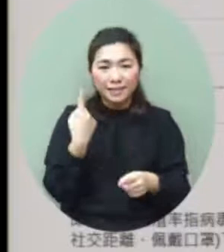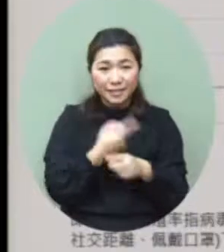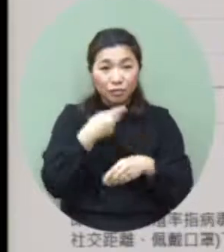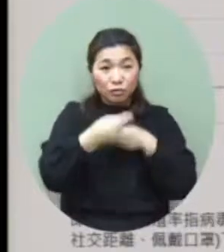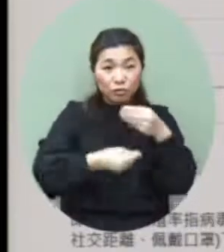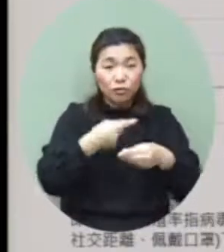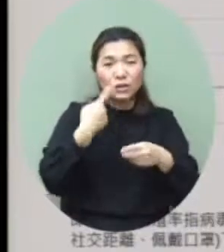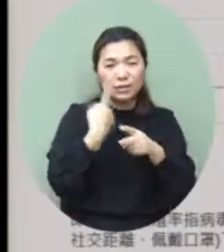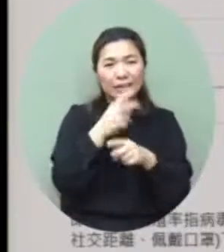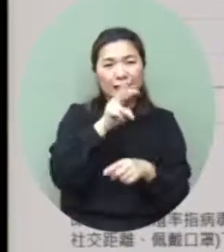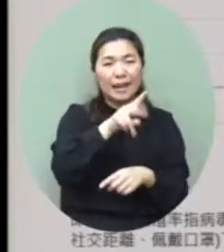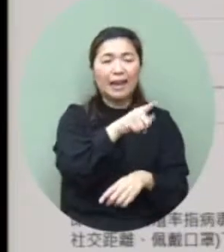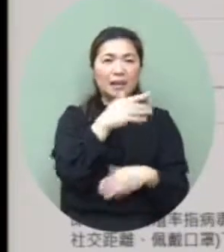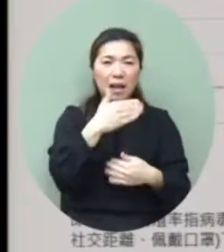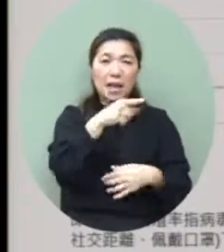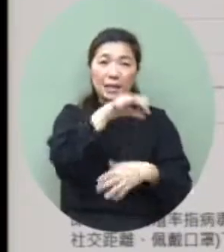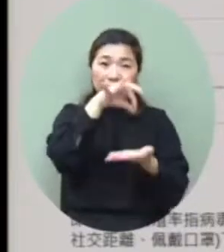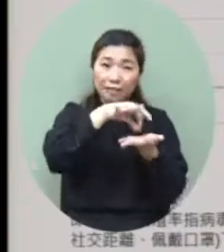a case